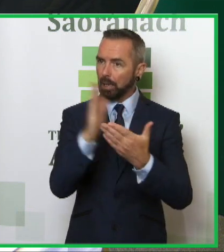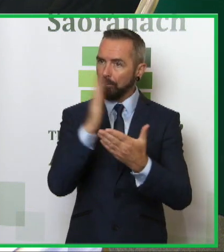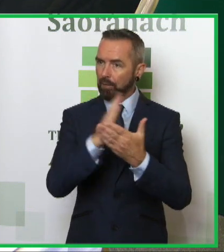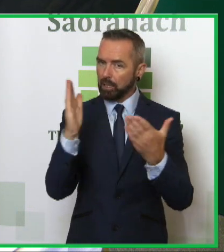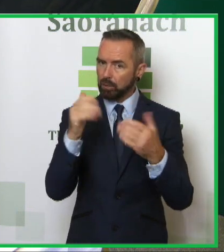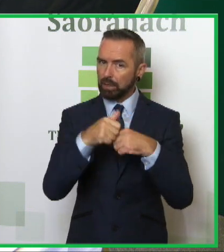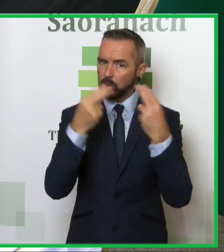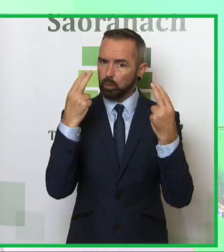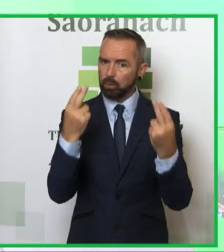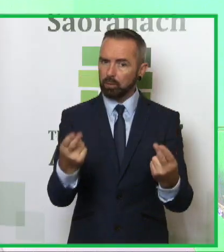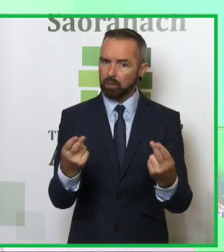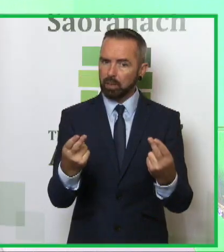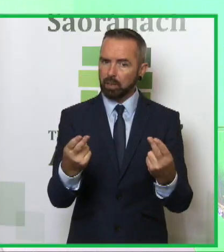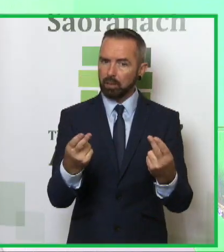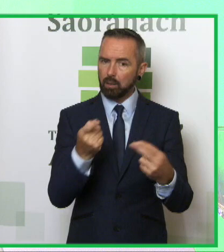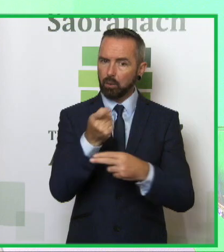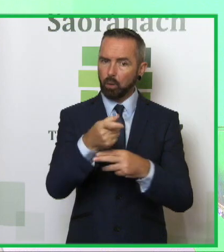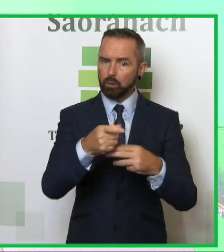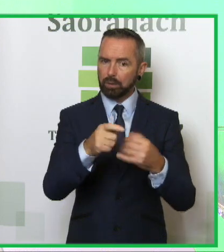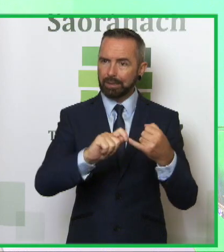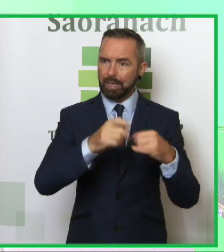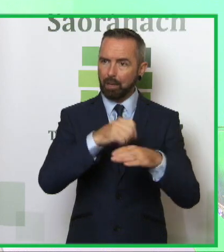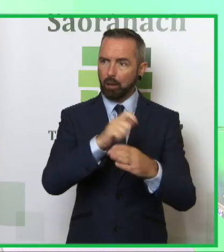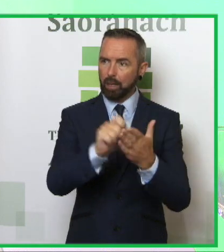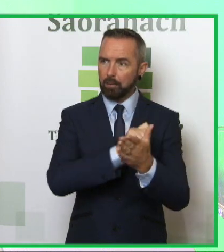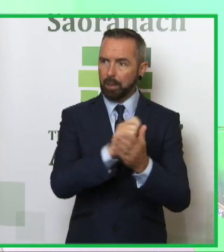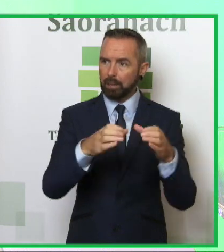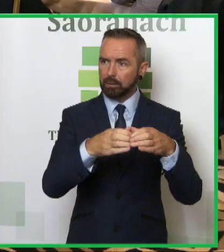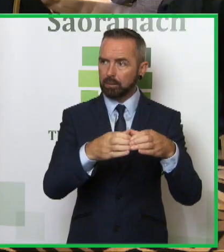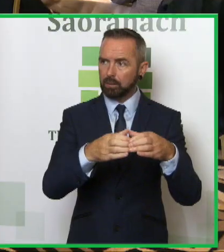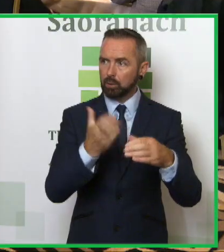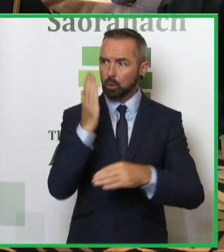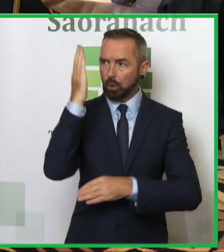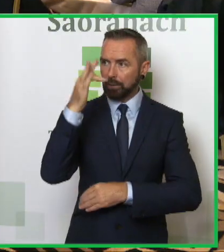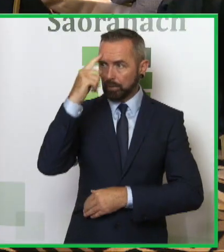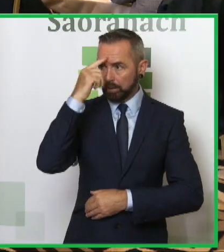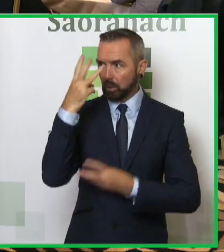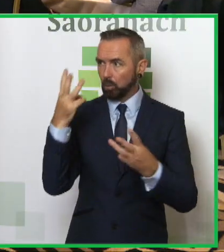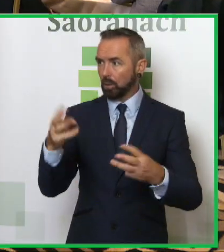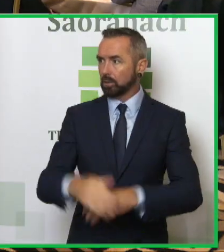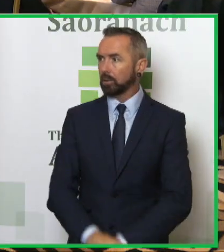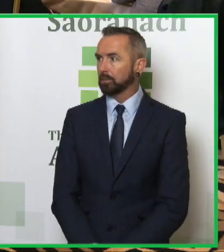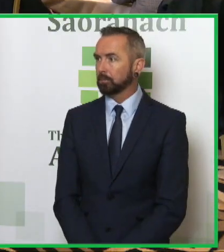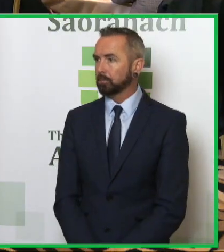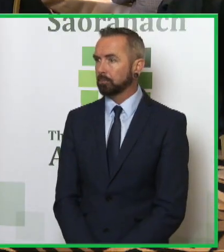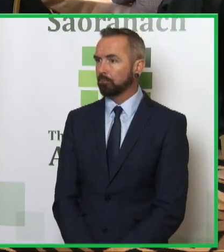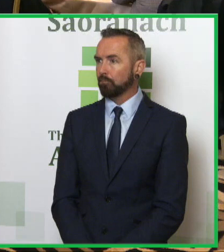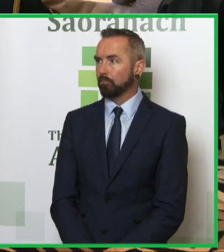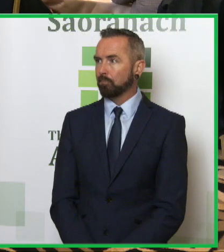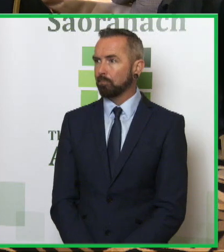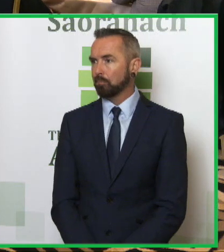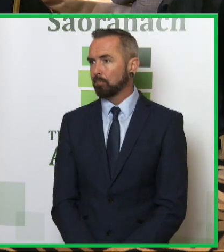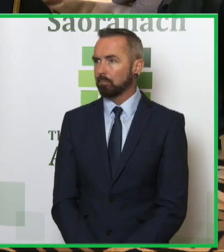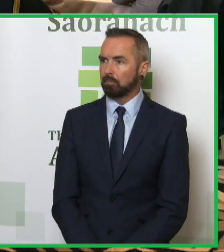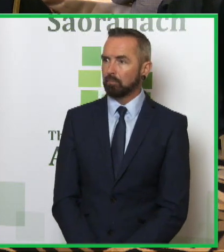they would like that tested on a ballot? Can you show your hands if you think you would like that tested on a ballot? Okay, that